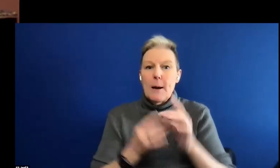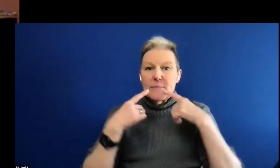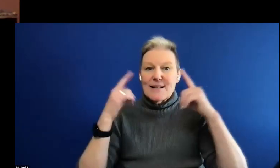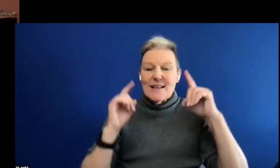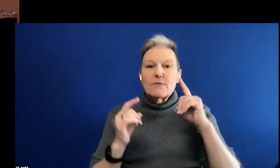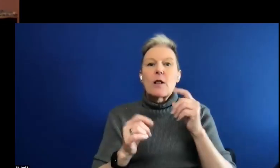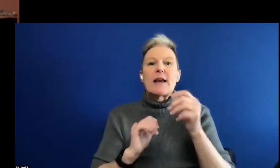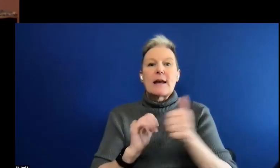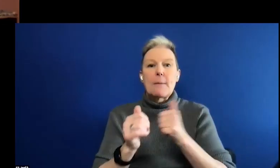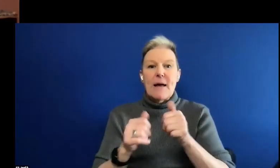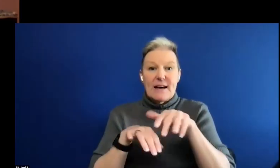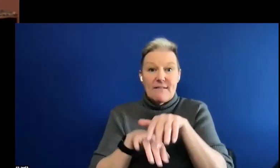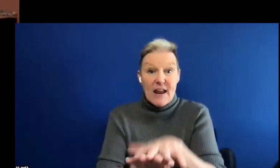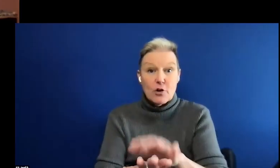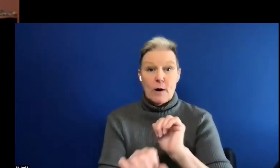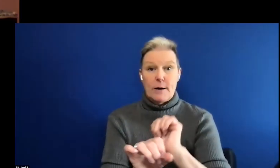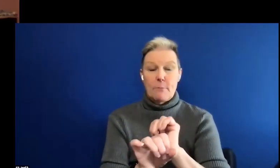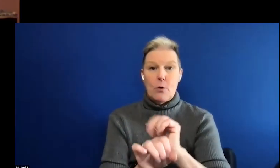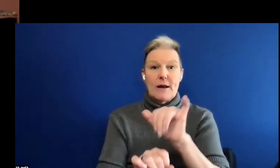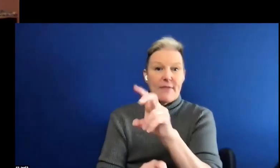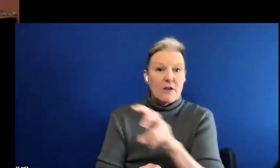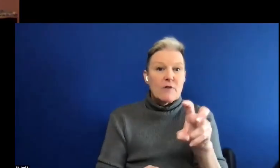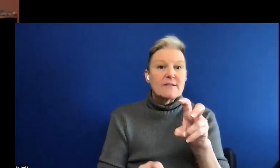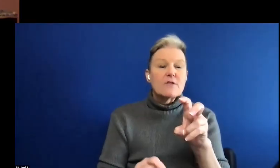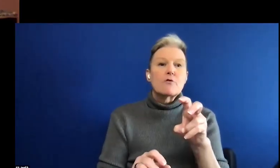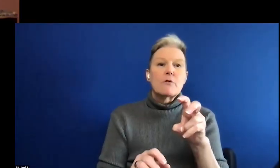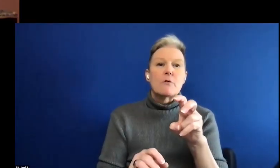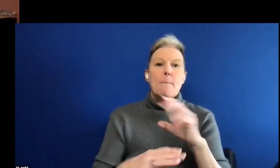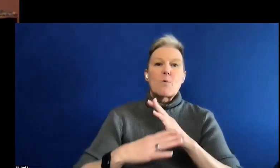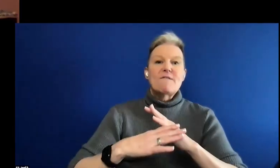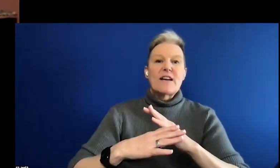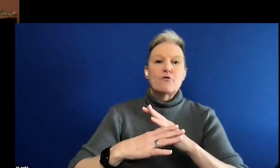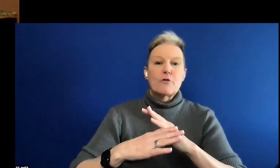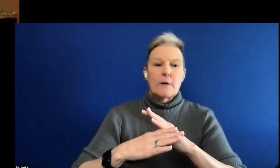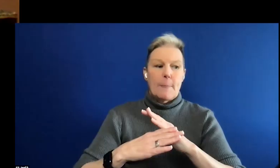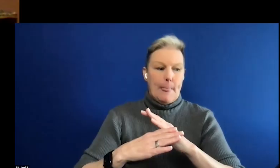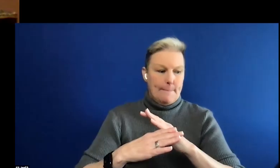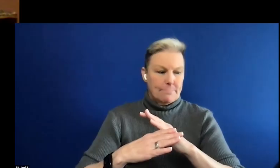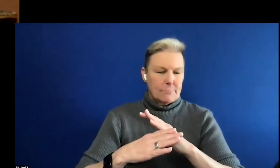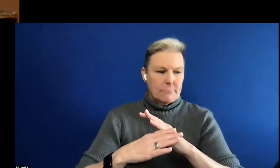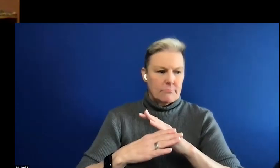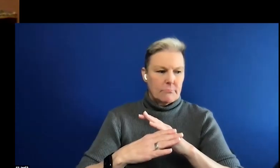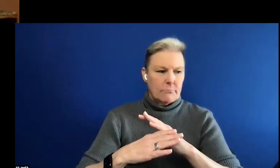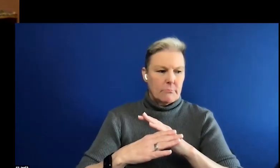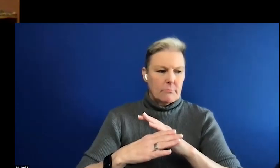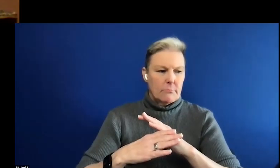competitive integrated employment and that transition, and also prevention in really